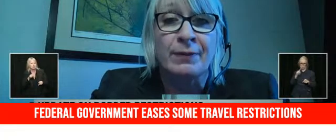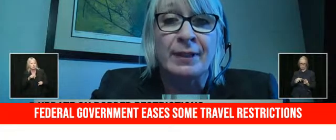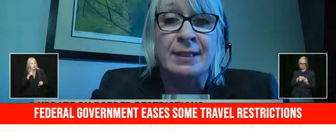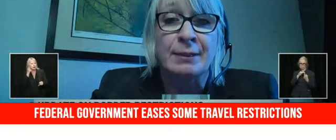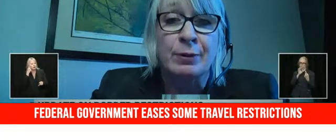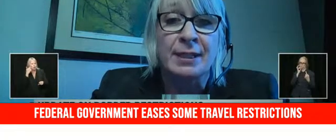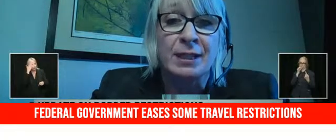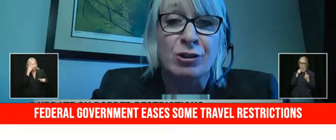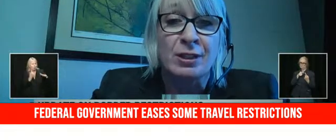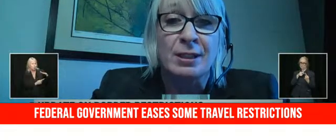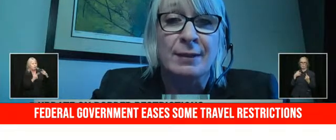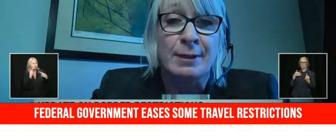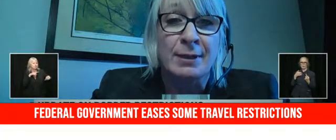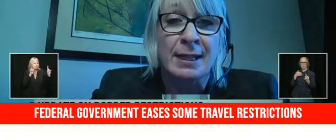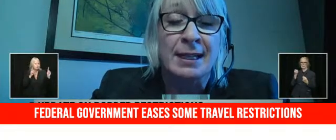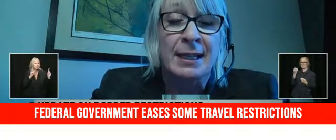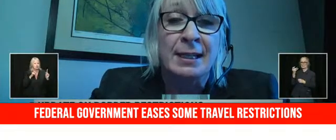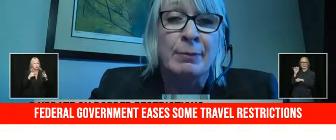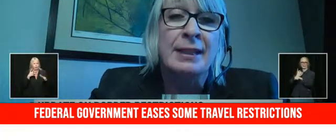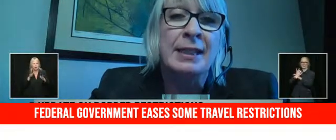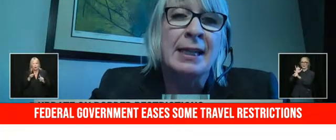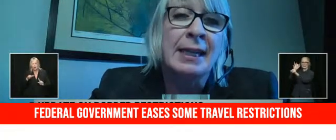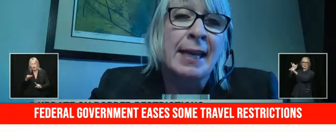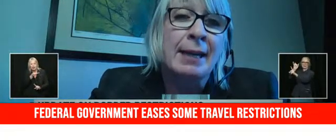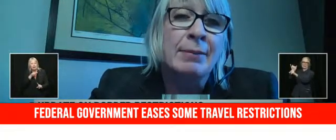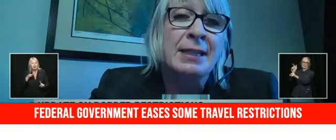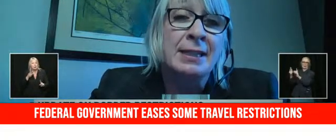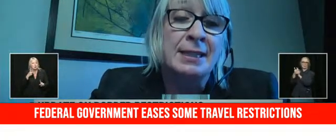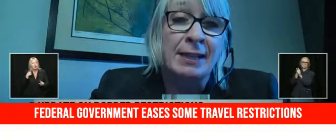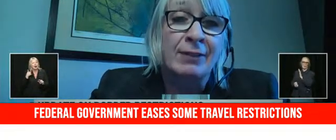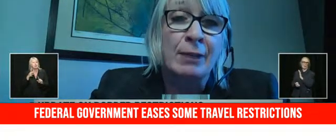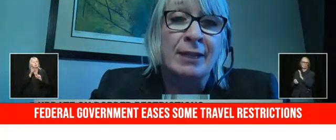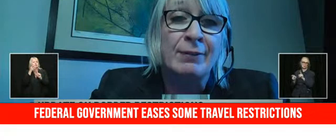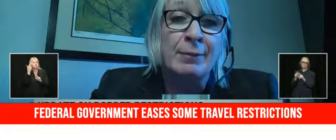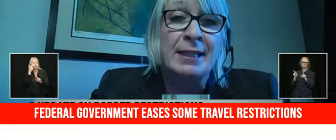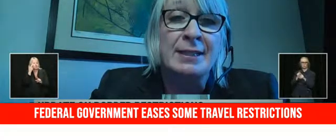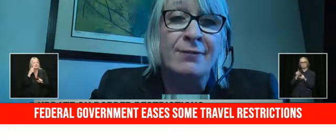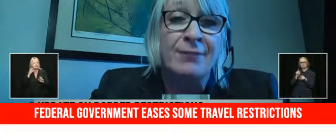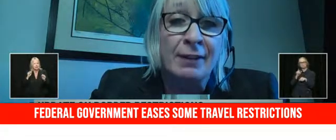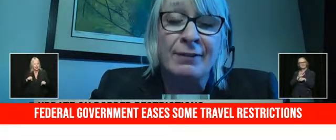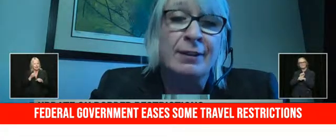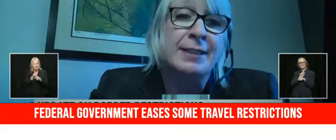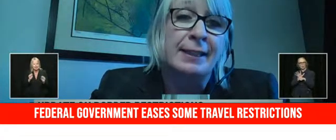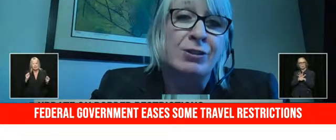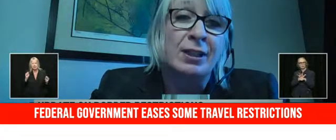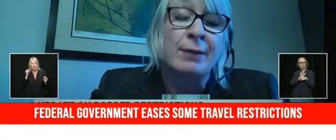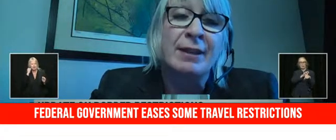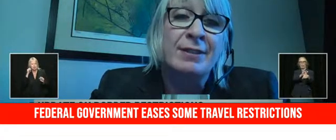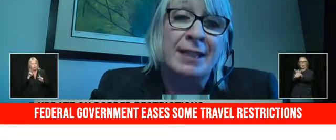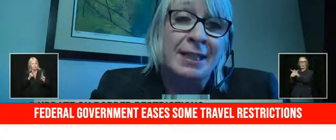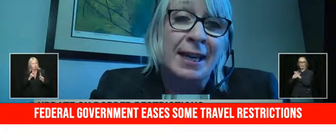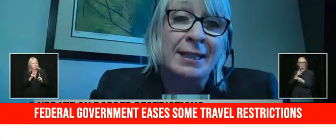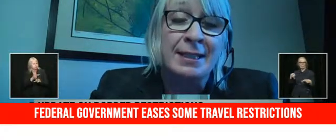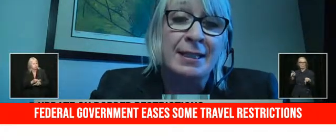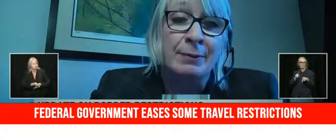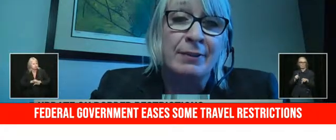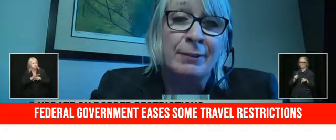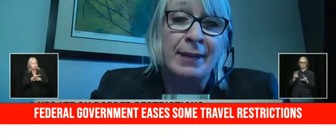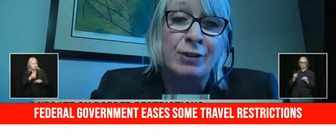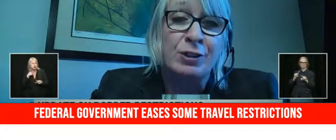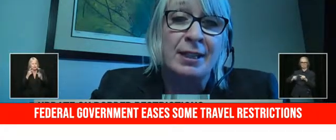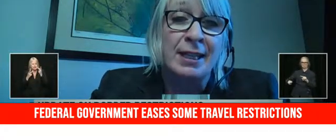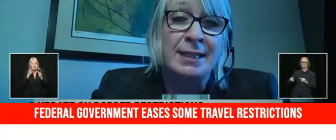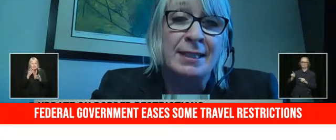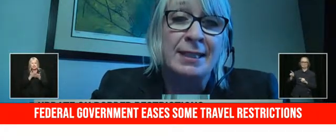tool to prevent importation into communities. But it can be done safely when everybody is very, very diligent. And we have seen that in a number